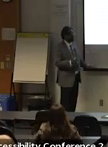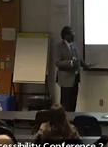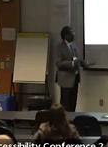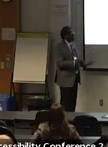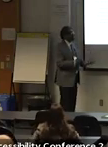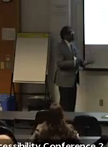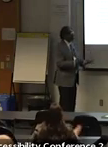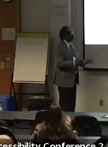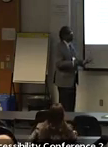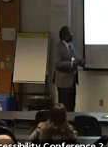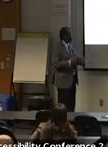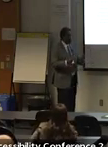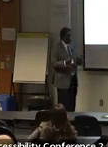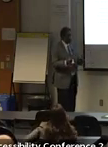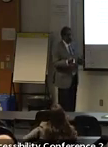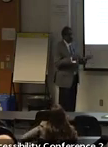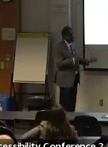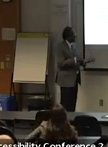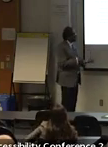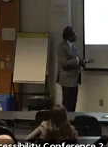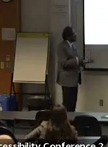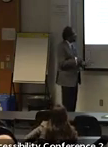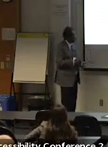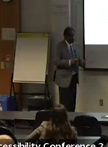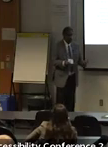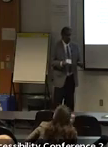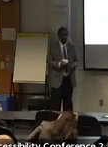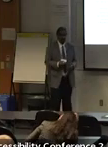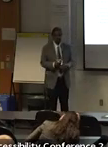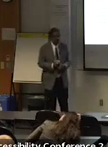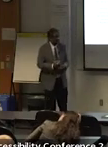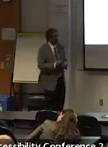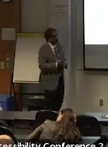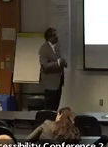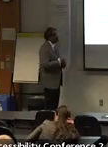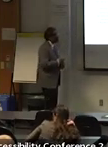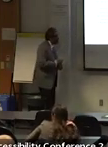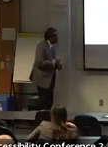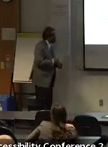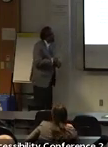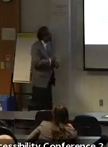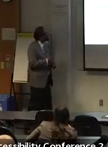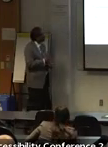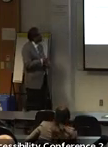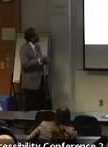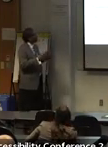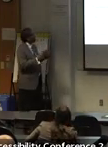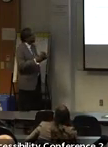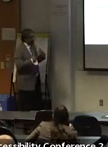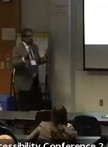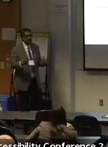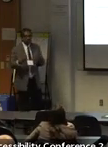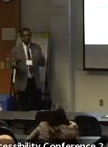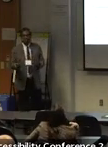of those are appropriate for this type of evaluation for outdoor spaces and whether we could suggest improvements